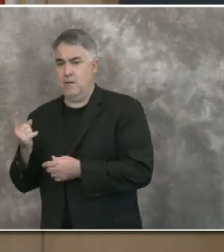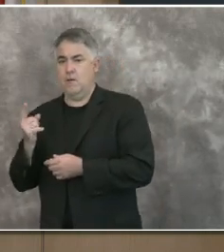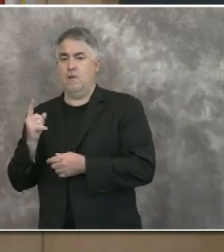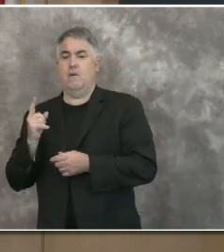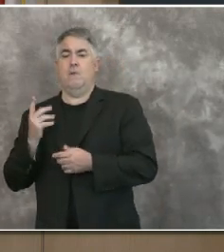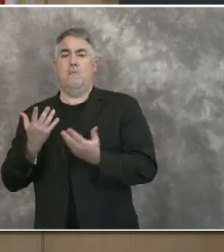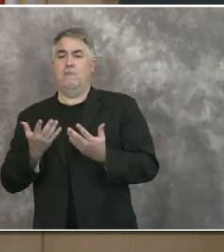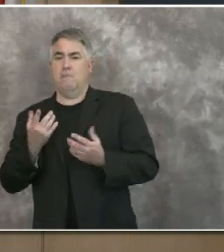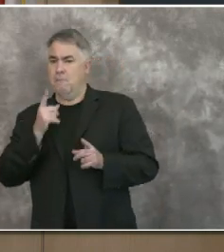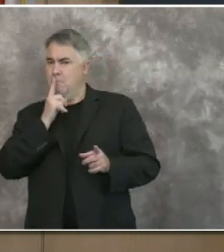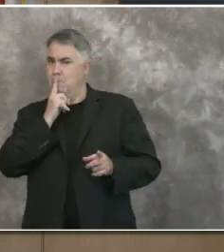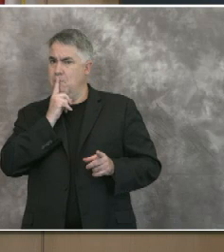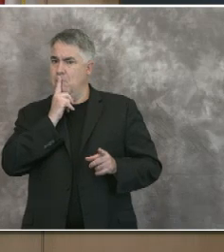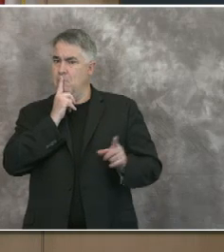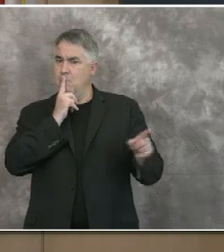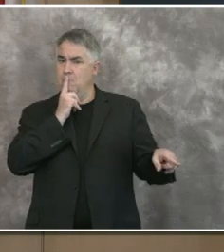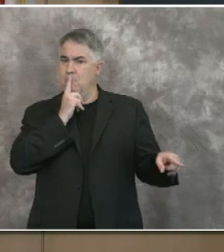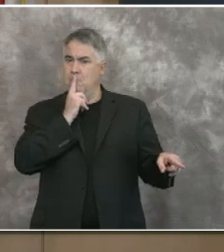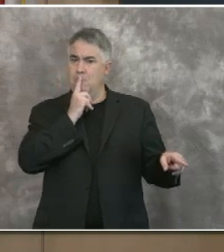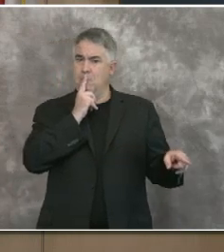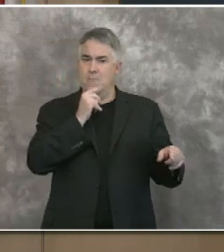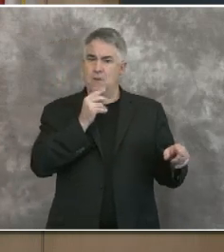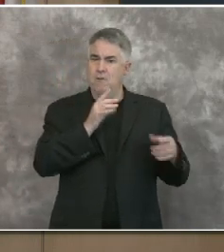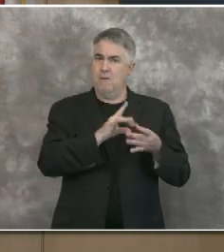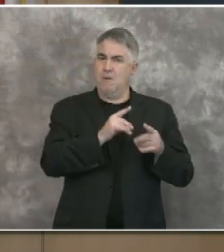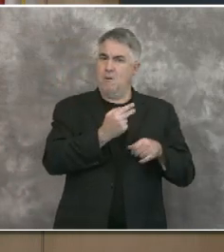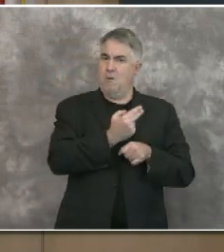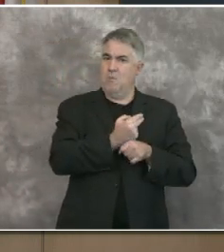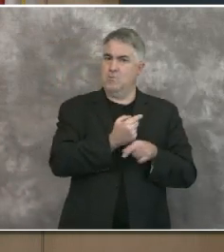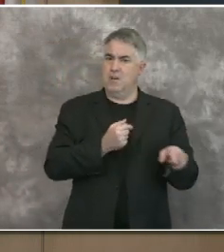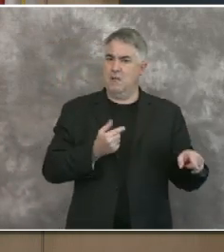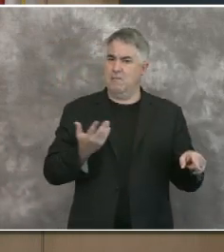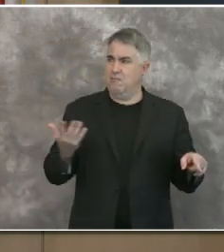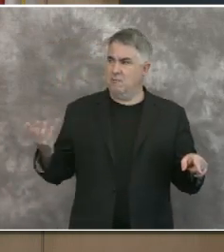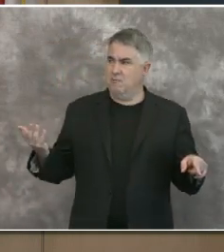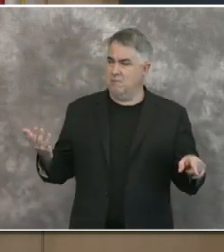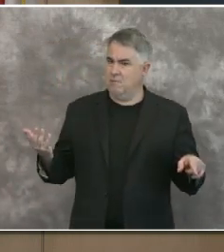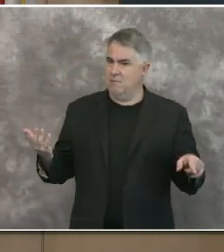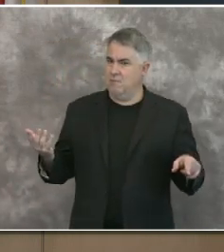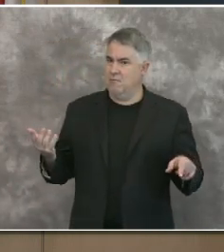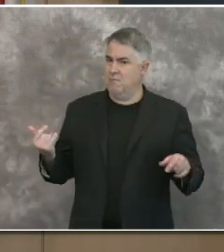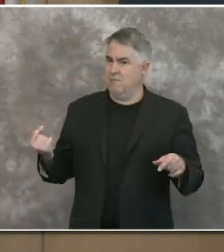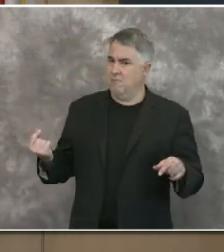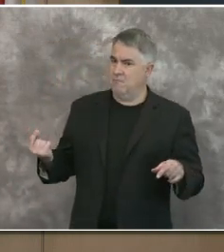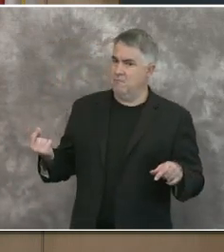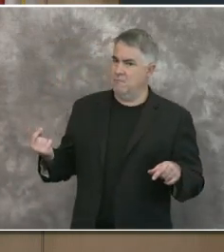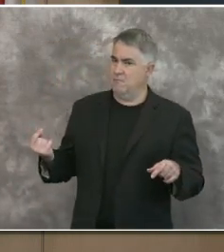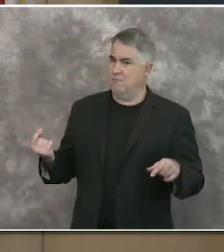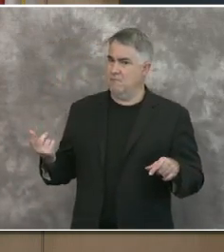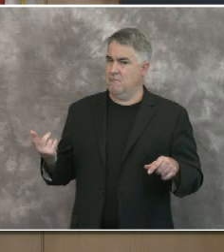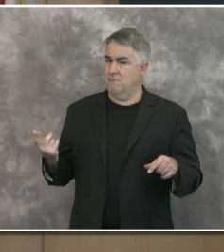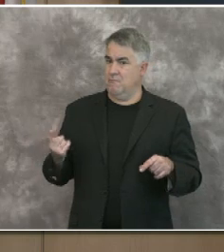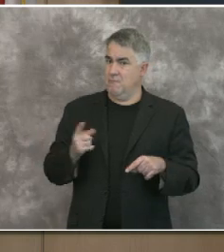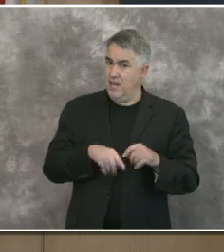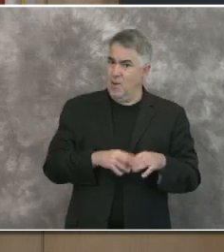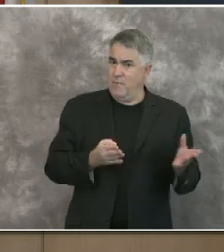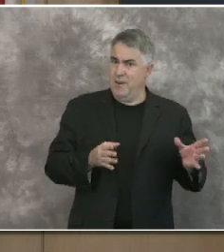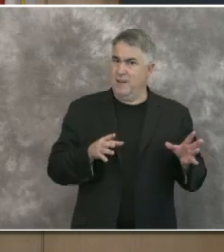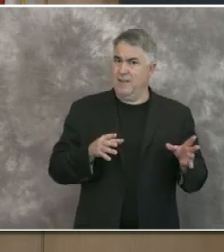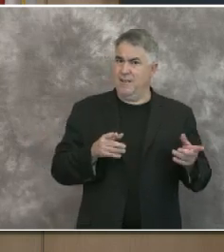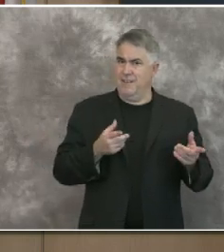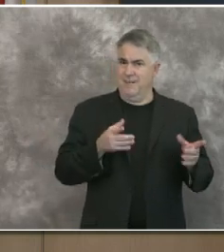this point pertain to hotels beginning to just fully reopen and start accepting as many guests as they can